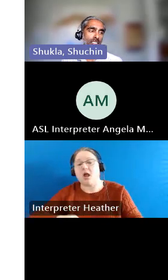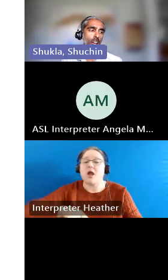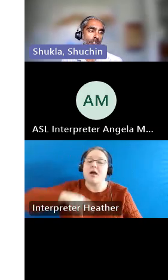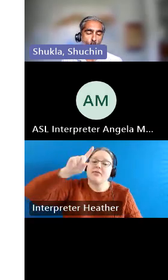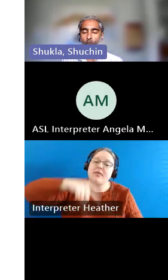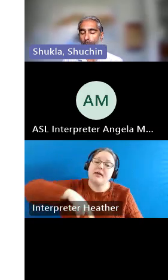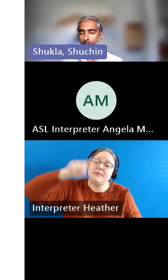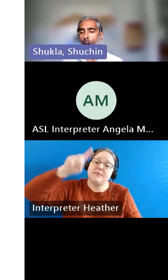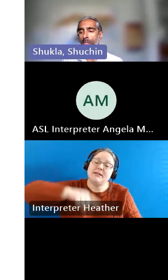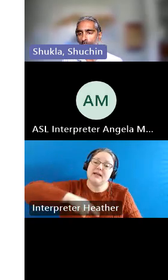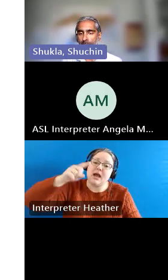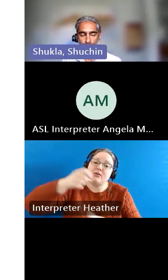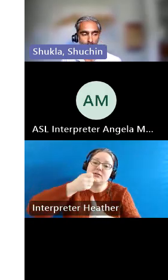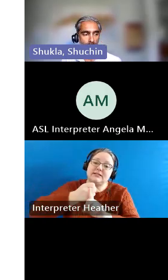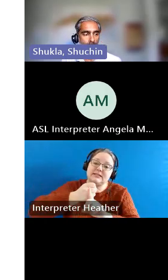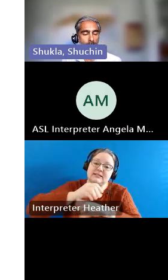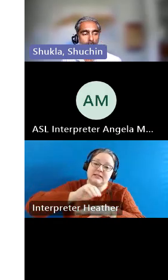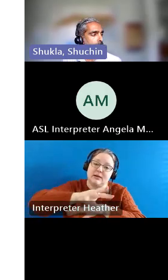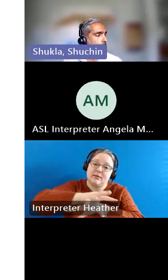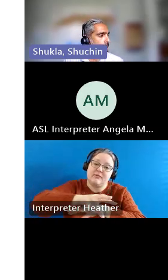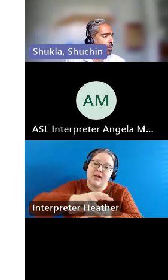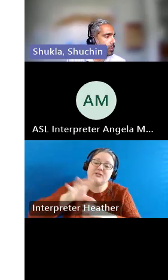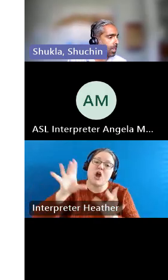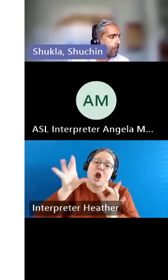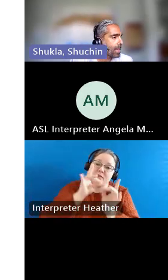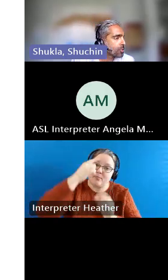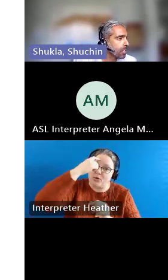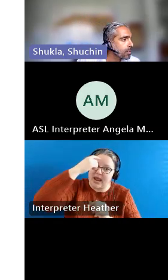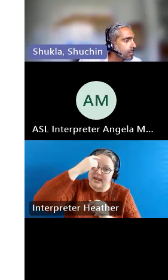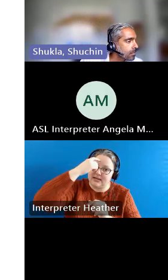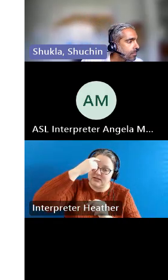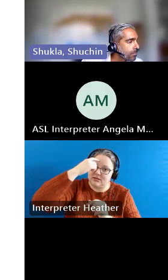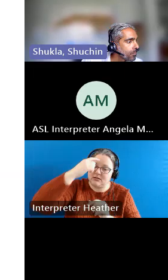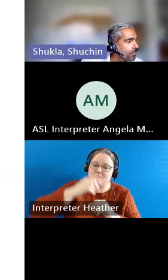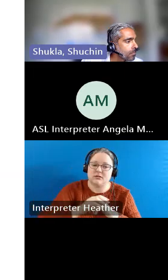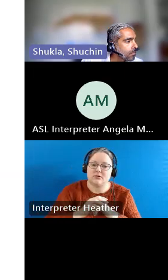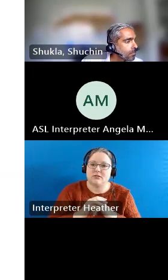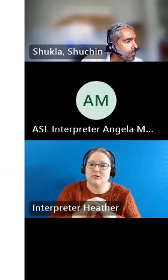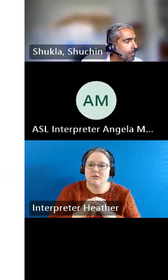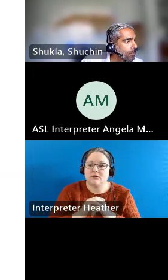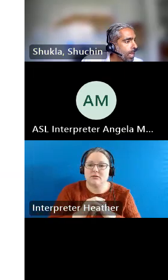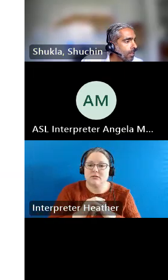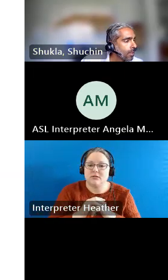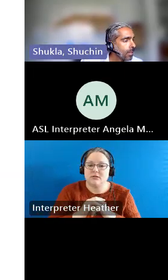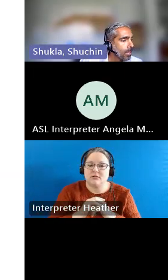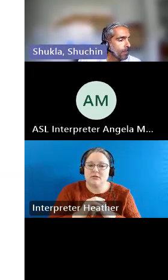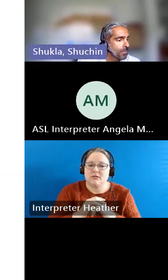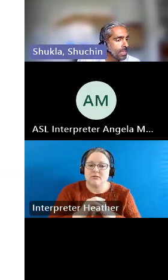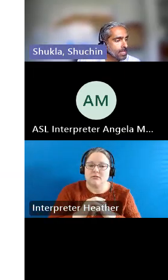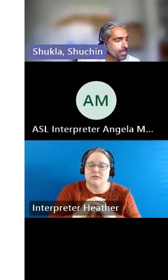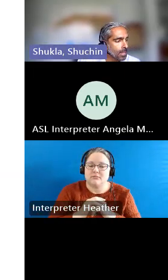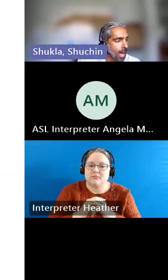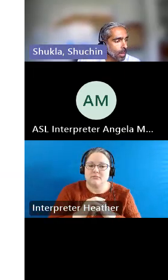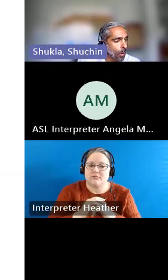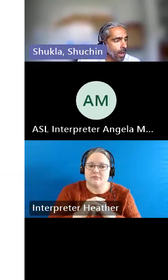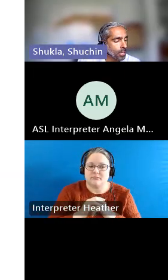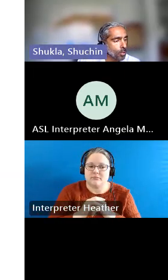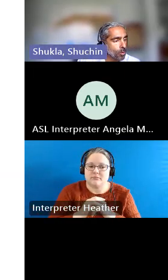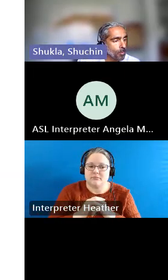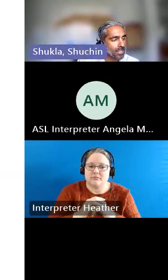down is the effect of the opioid on the receptor. So if you can imagine, and this